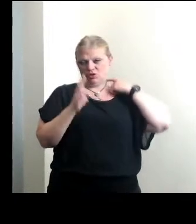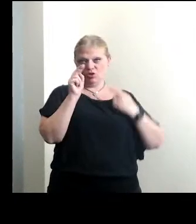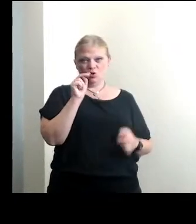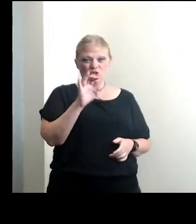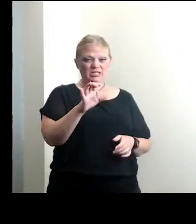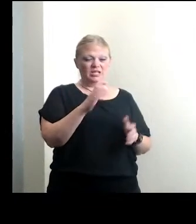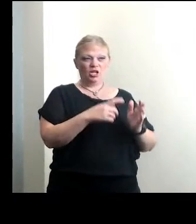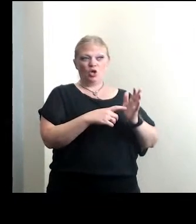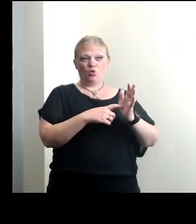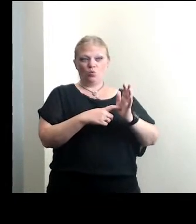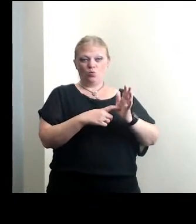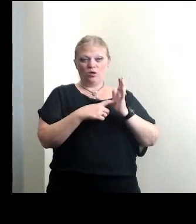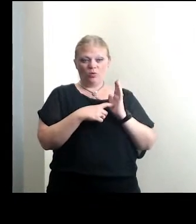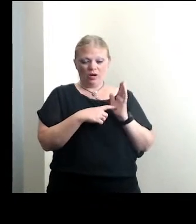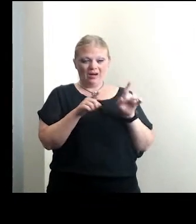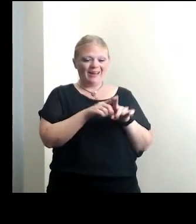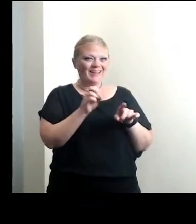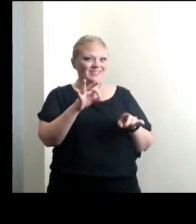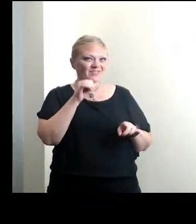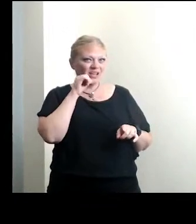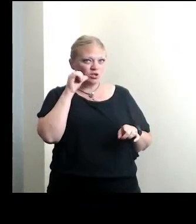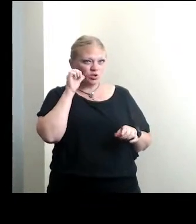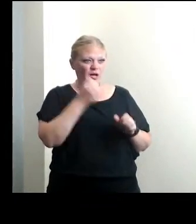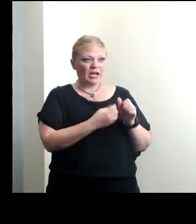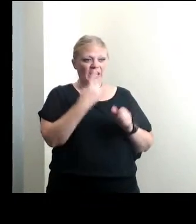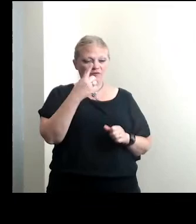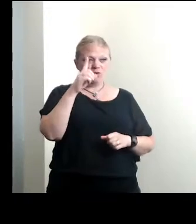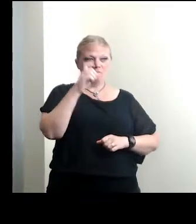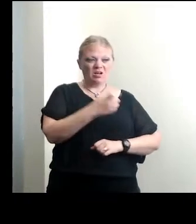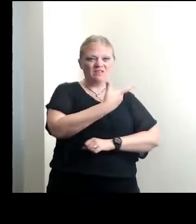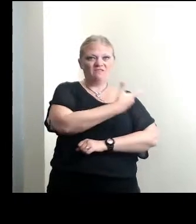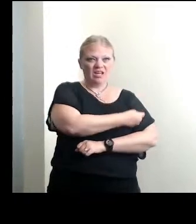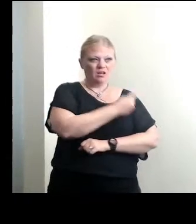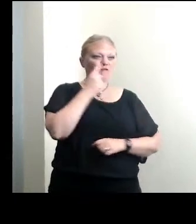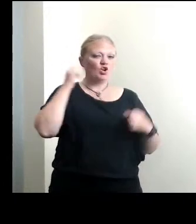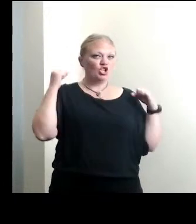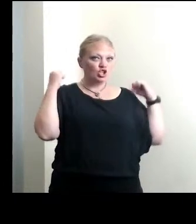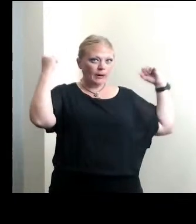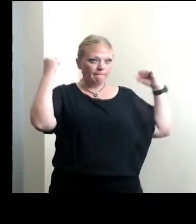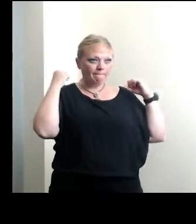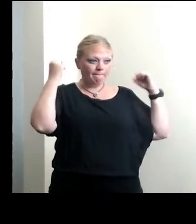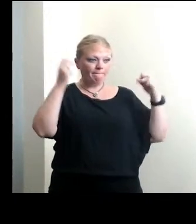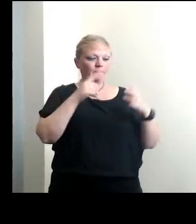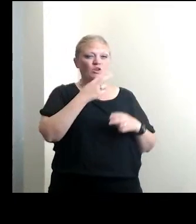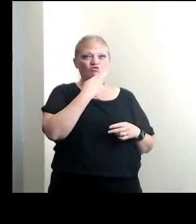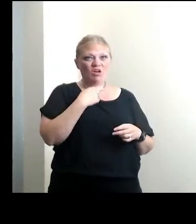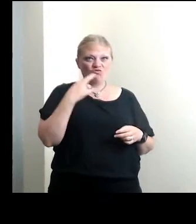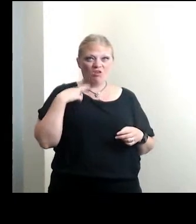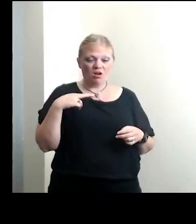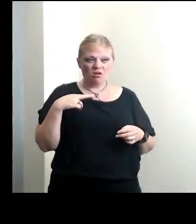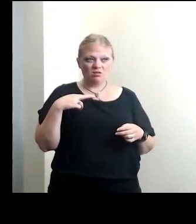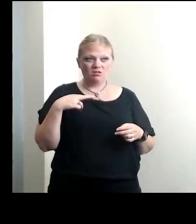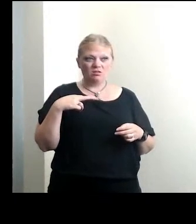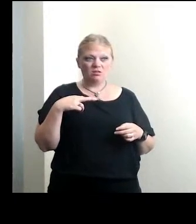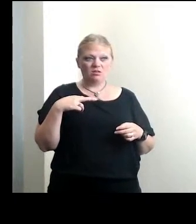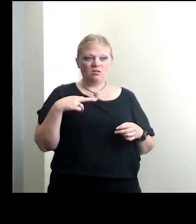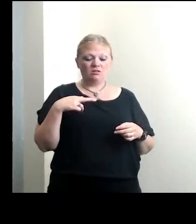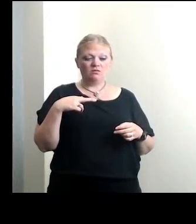City required, as of yesterday, everyone to be vaccinated for gyms, restaurants,